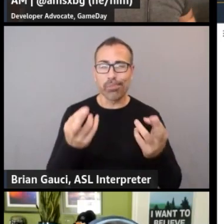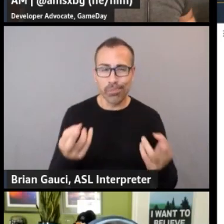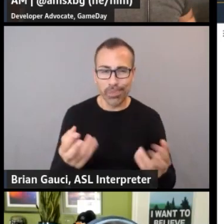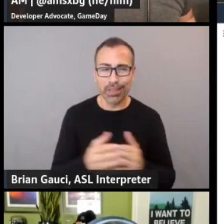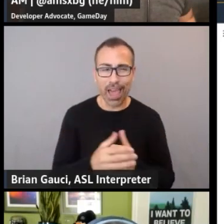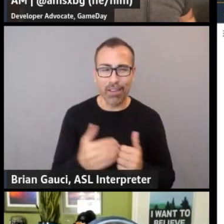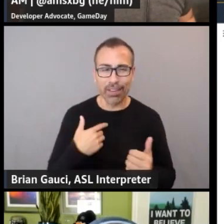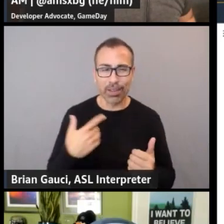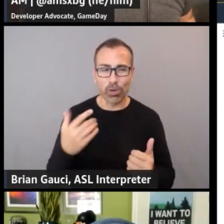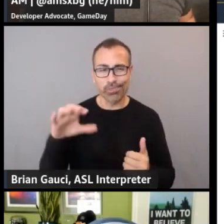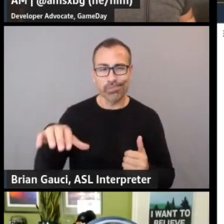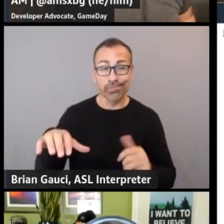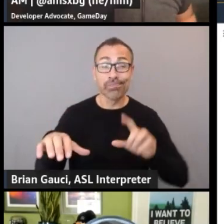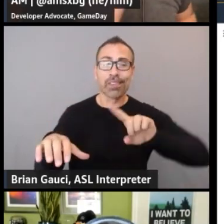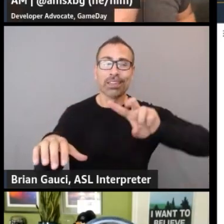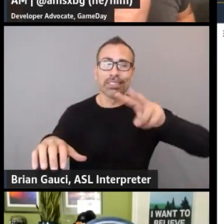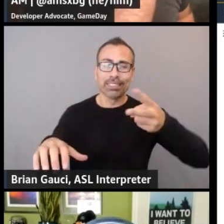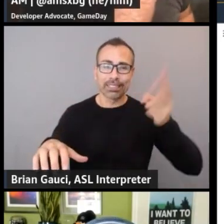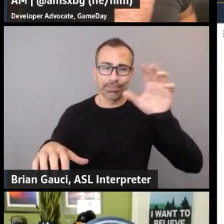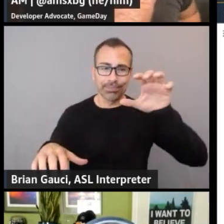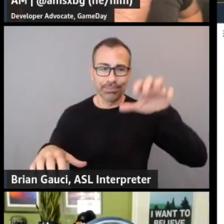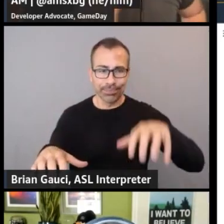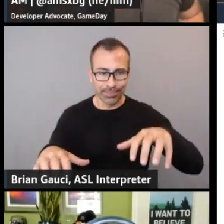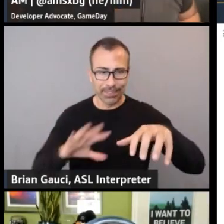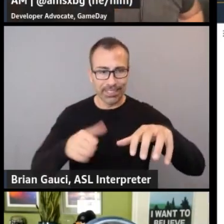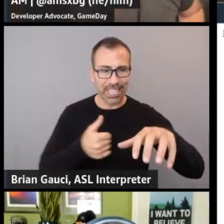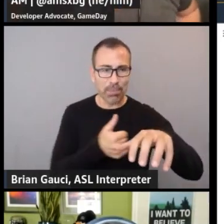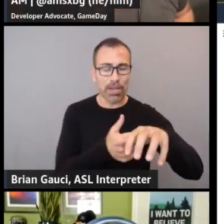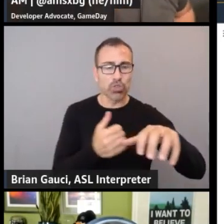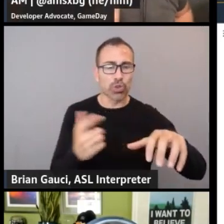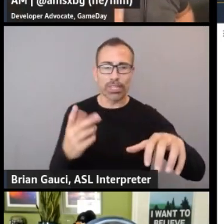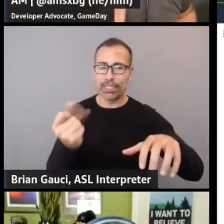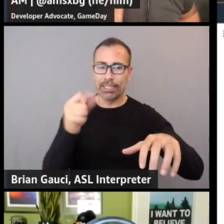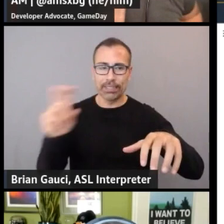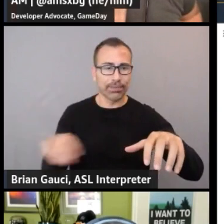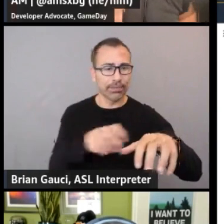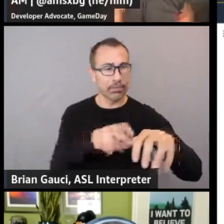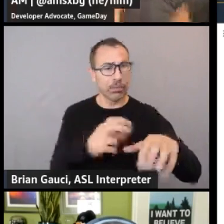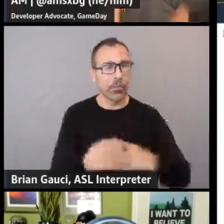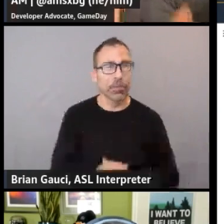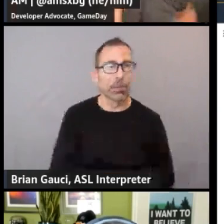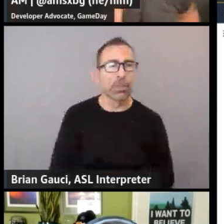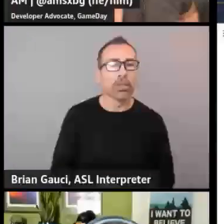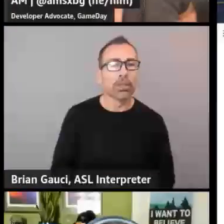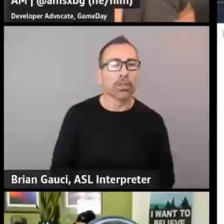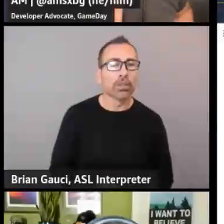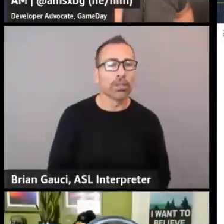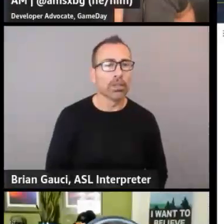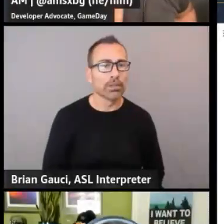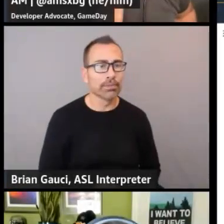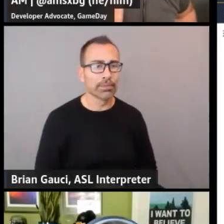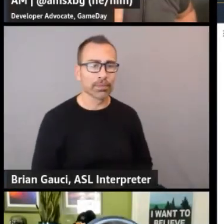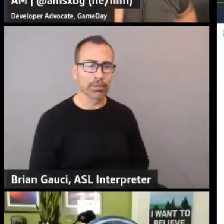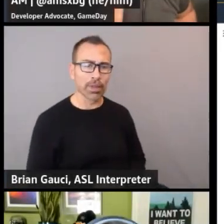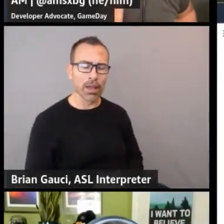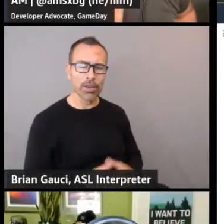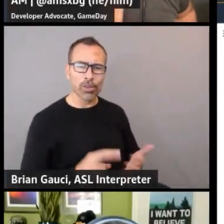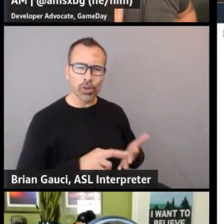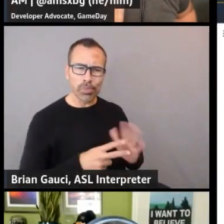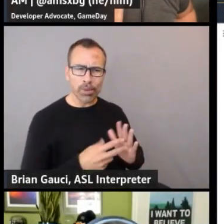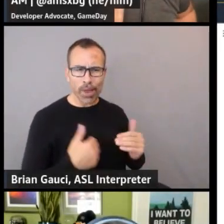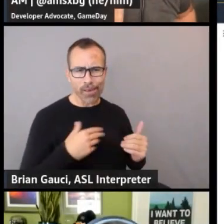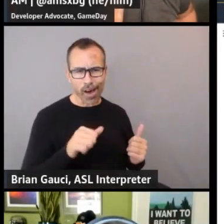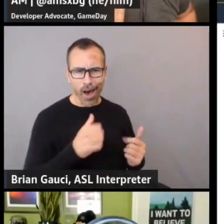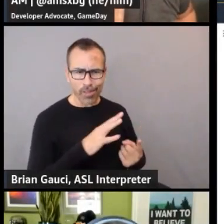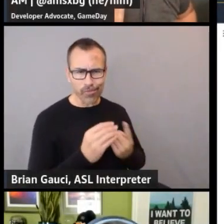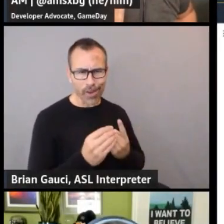standby, so you have just the ability to instantly fail over. You mean there are other environments other than prod, Anna? I